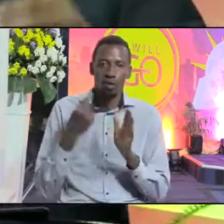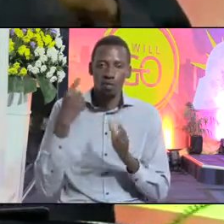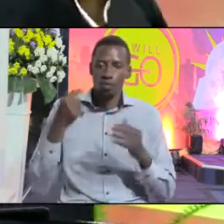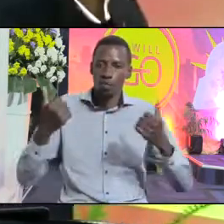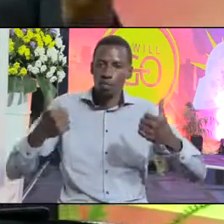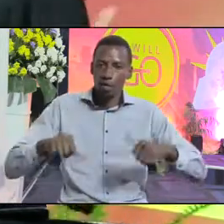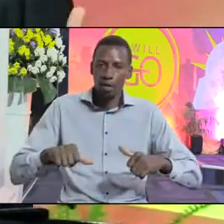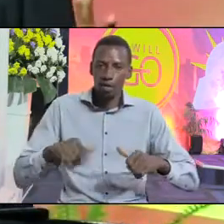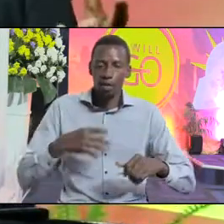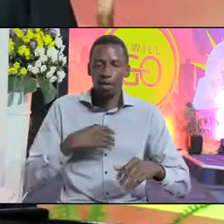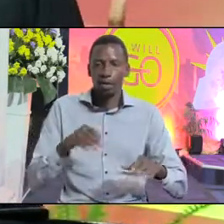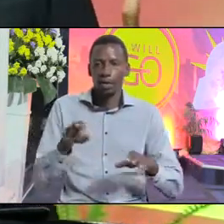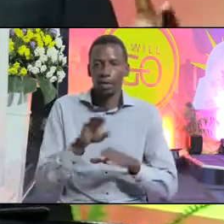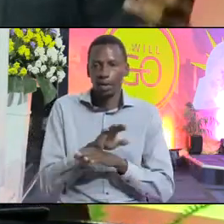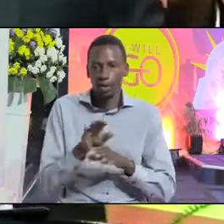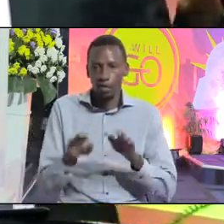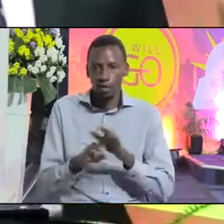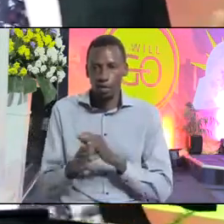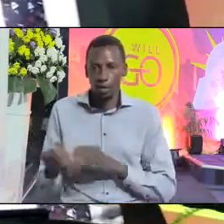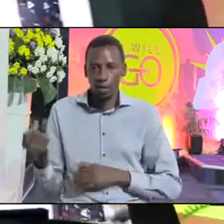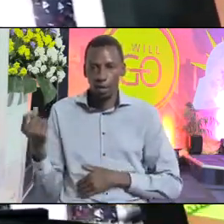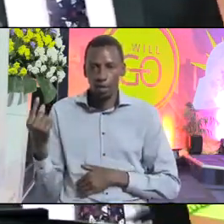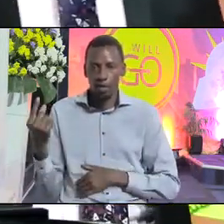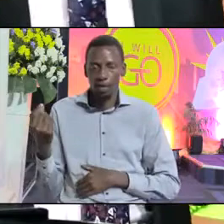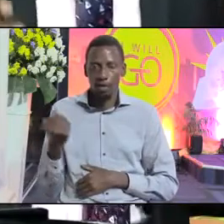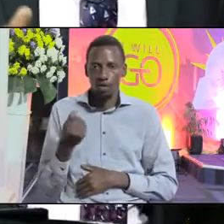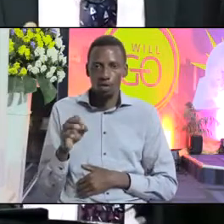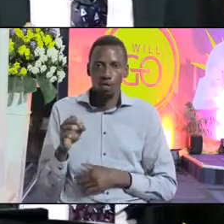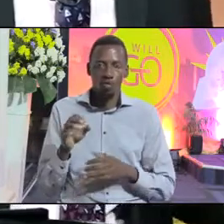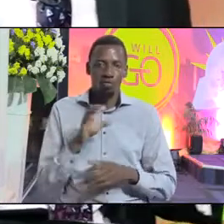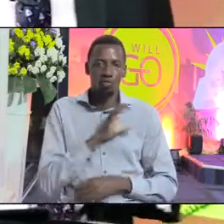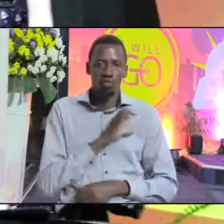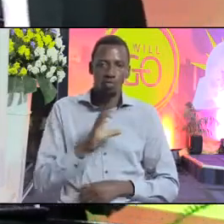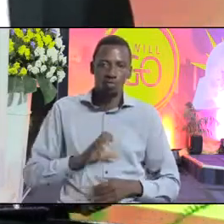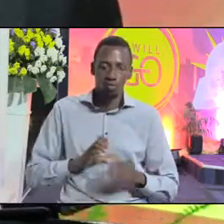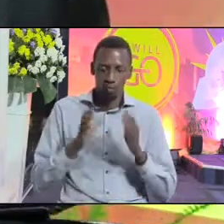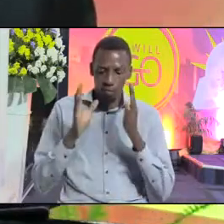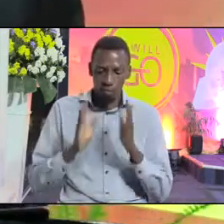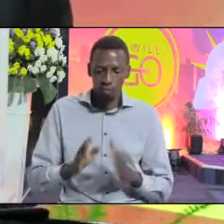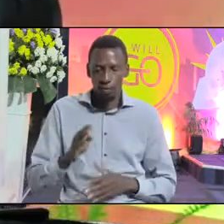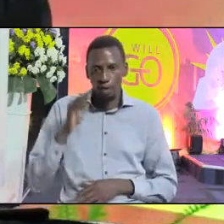every understanding of Christian theology.